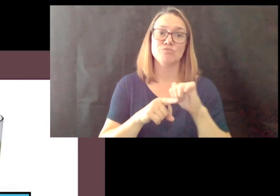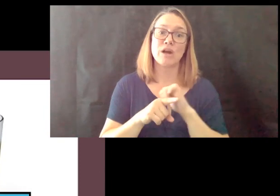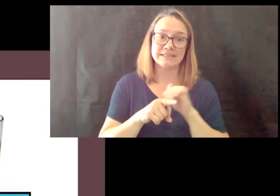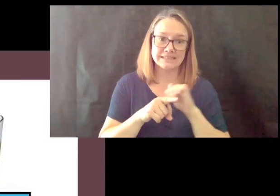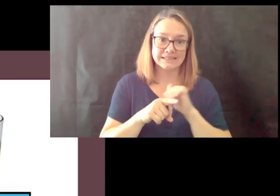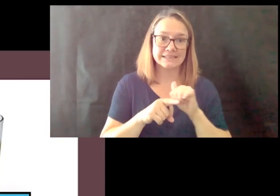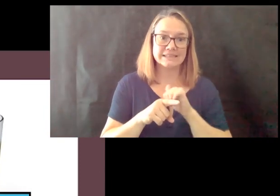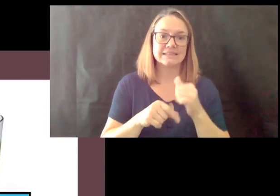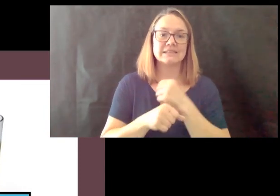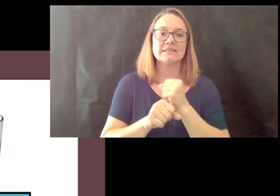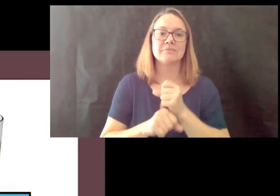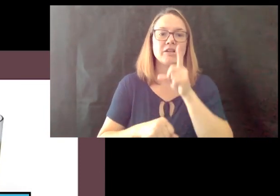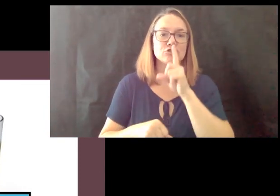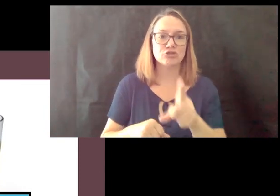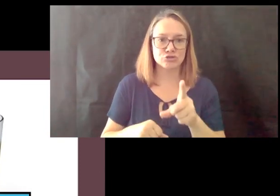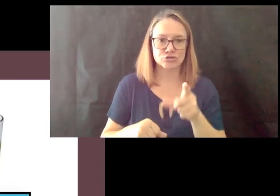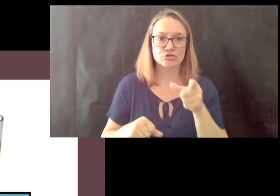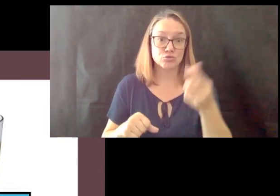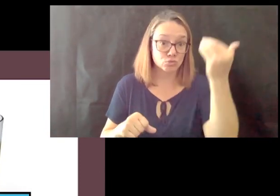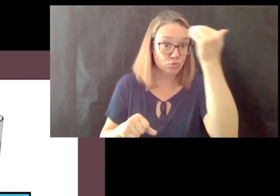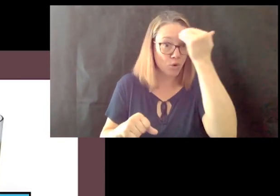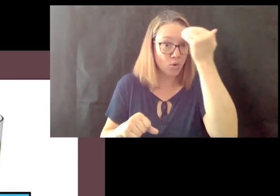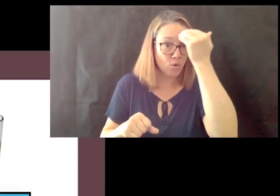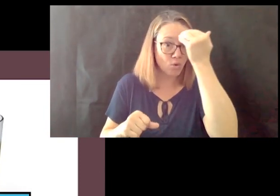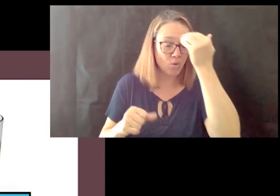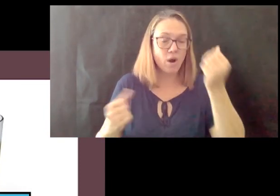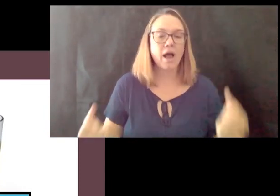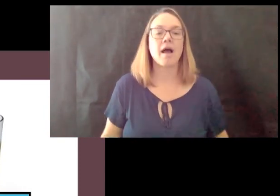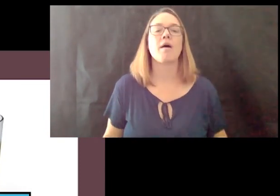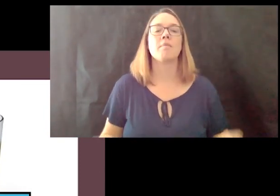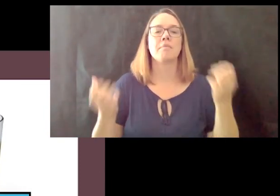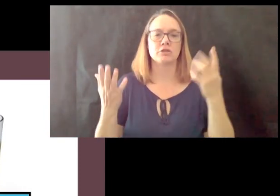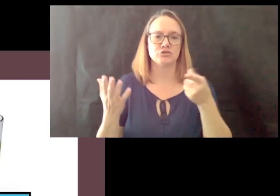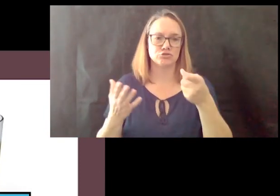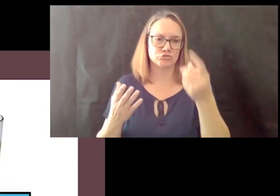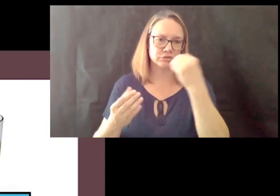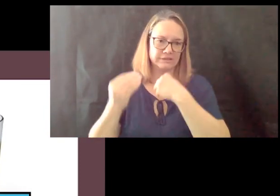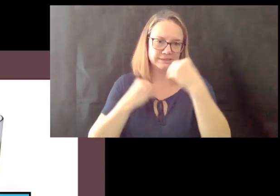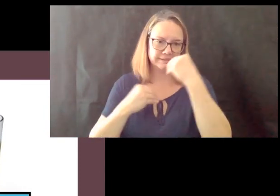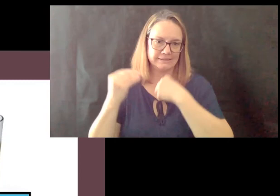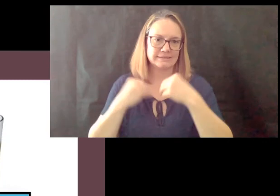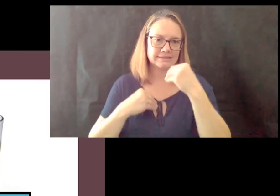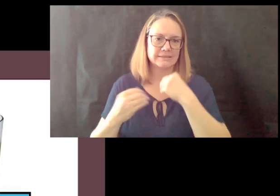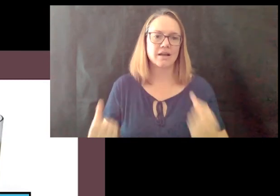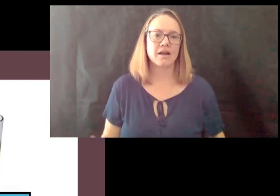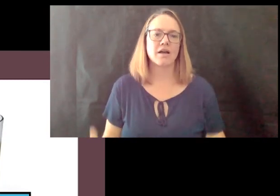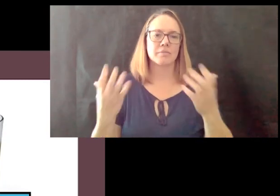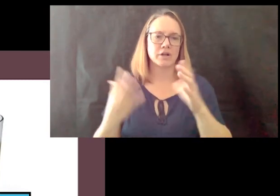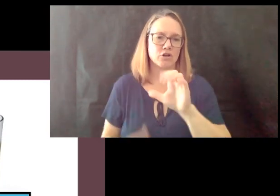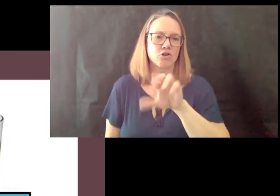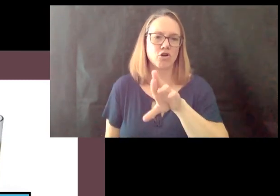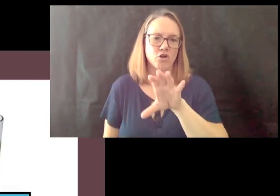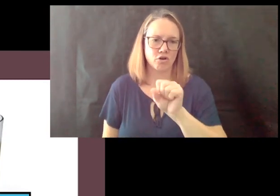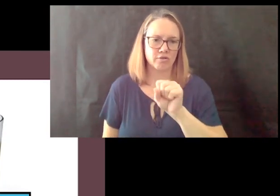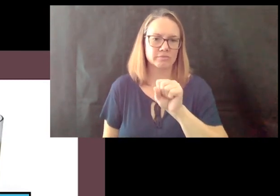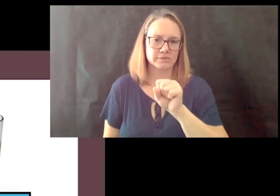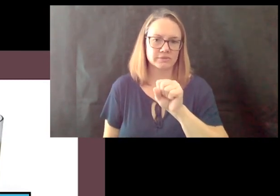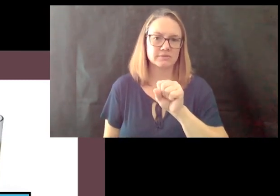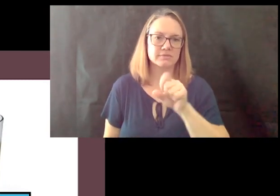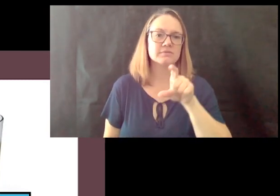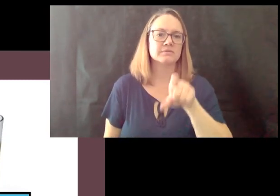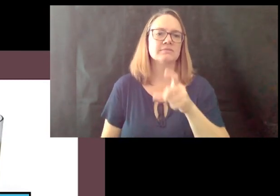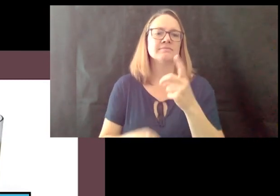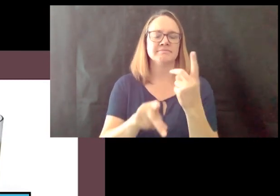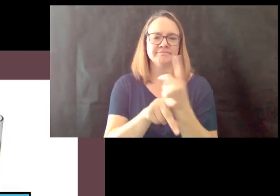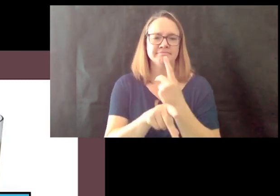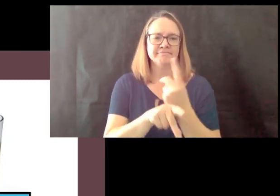it's just practicing, making sure you're aware of what you're eating and being able to quantify and identify and break it down